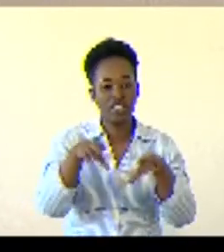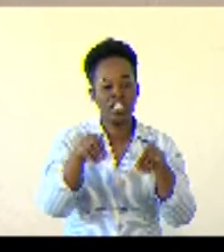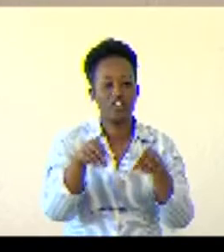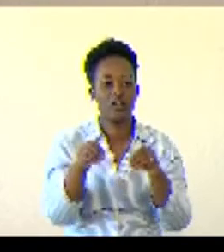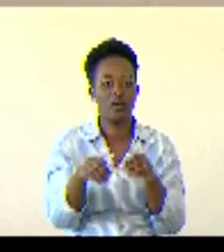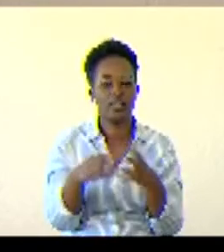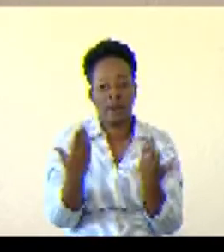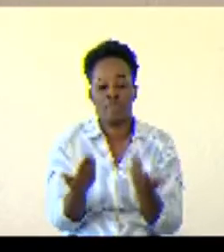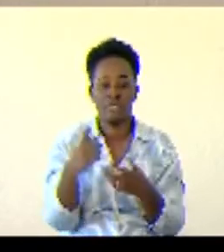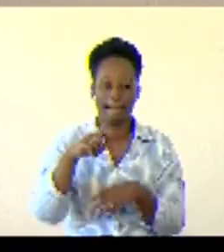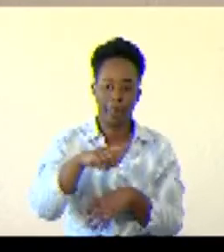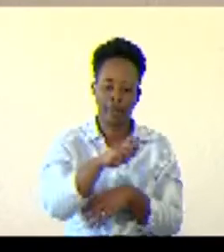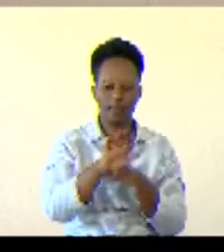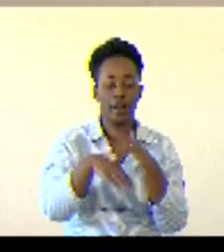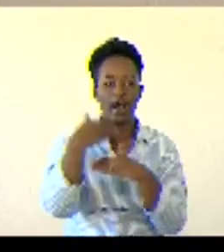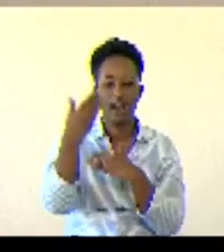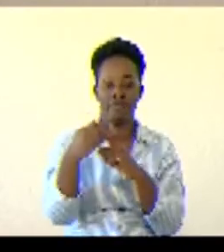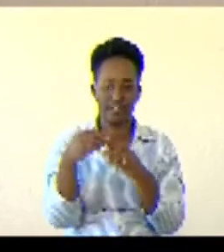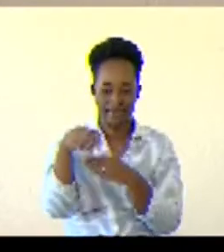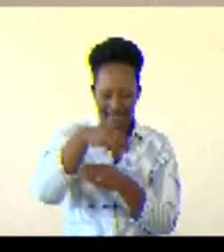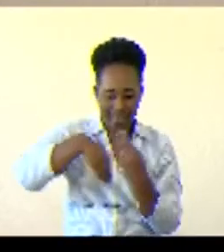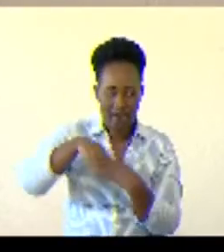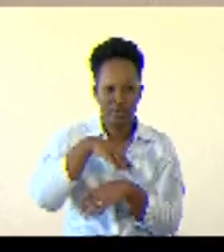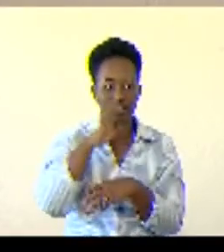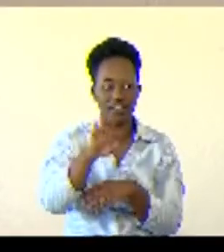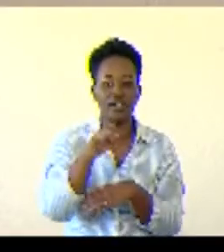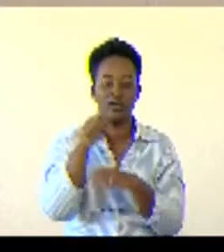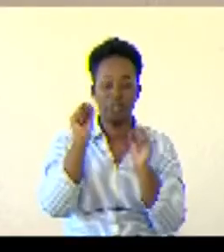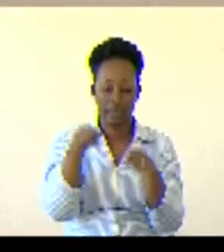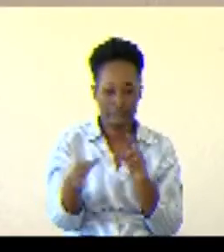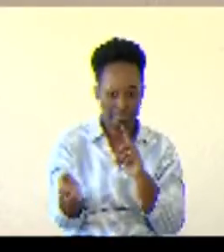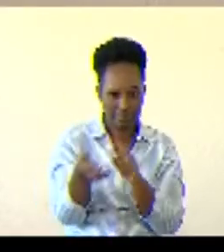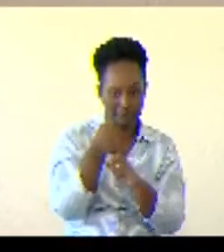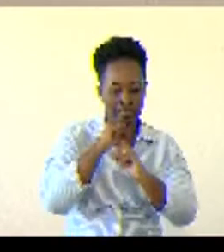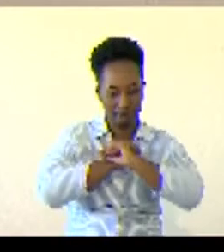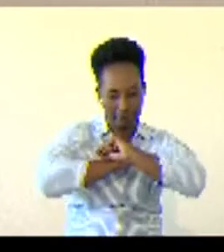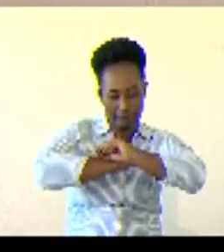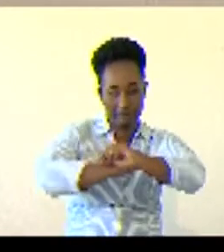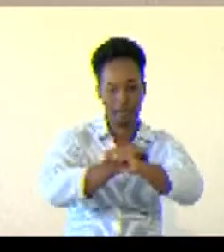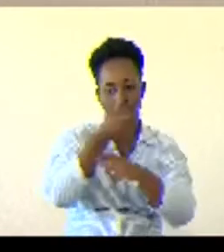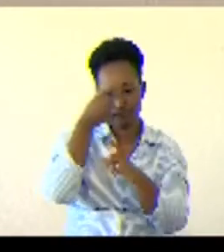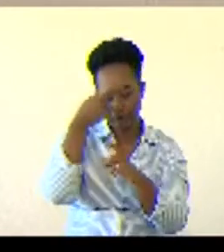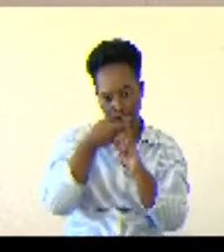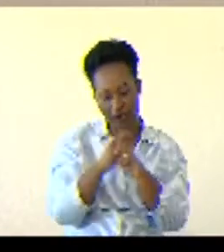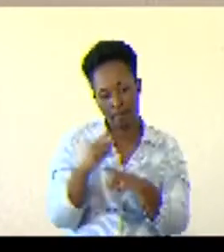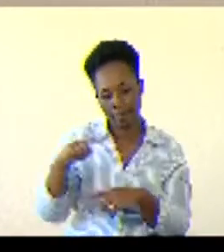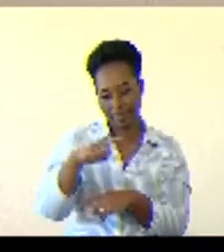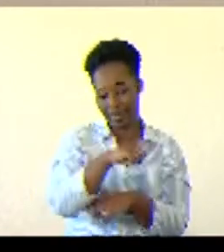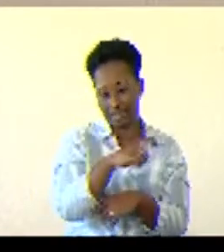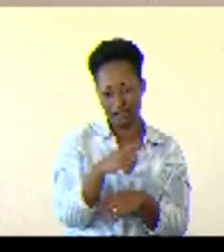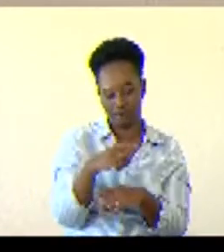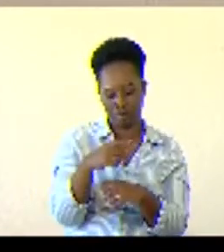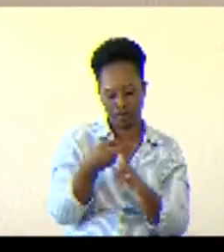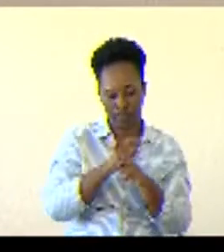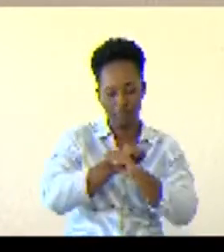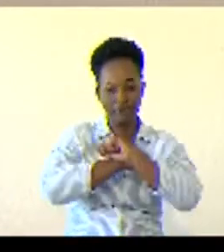the microbes, and after surrounding it, you are now getting healed from the disease. Some of the microbes can enter into our body.